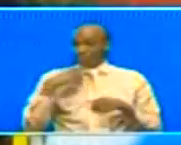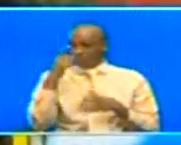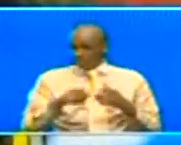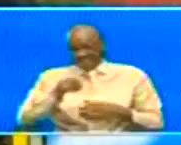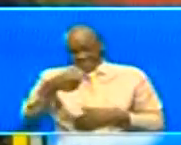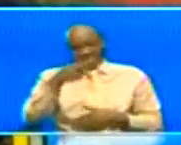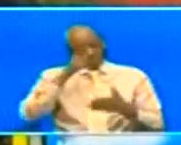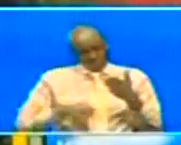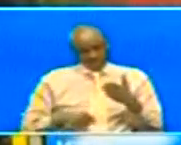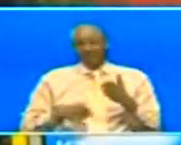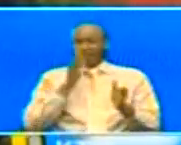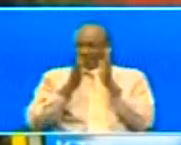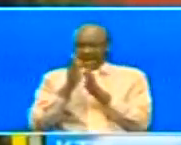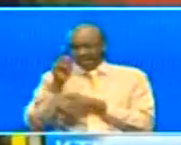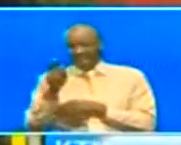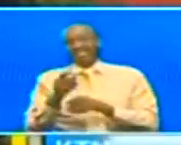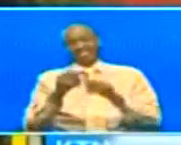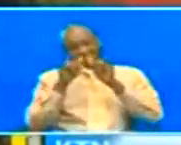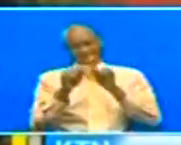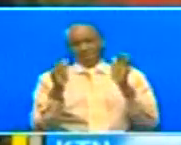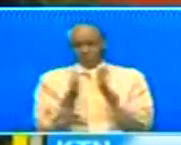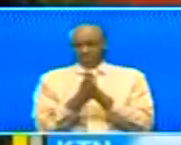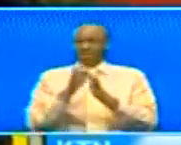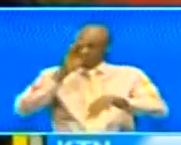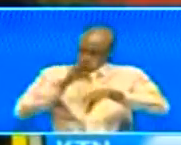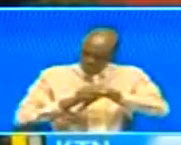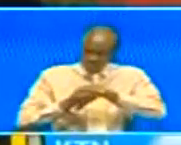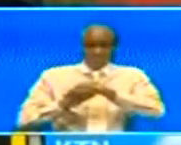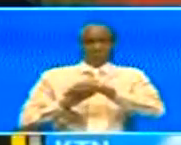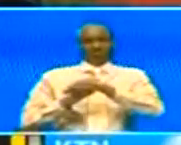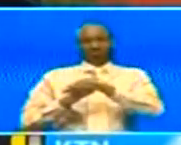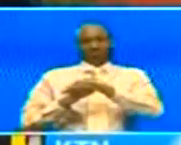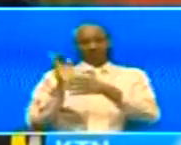is to be strategic and stick to the best diplomatic narrative